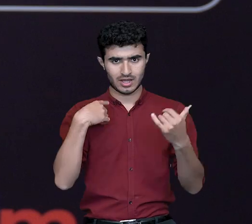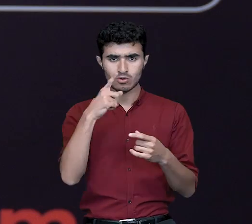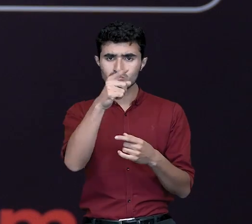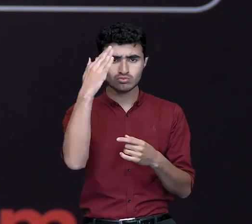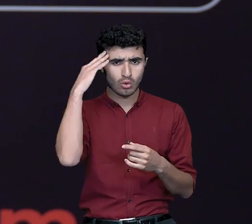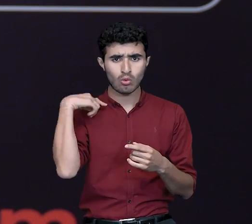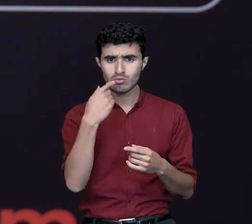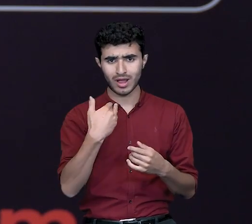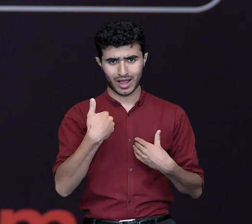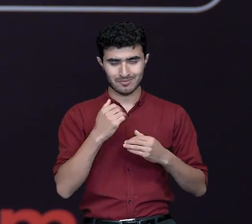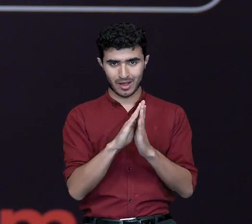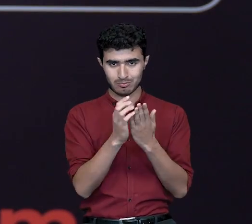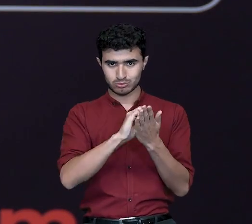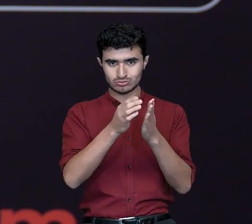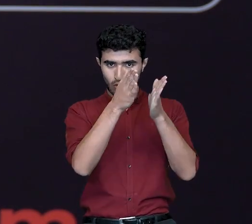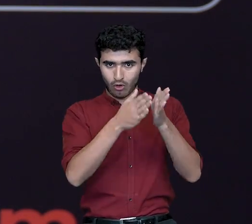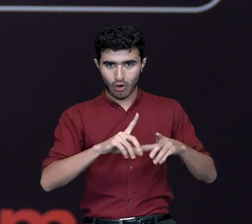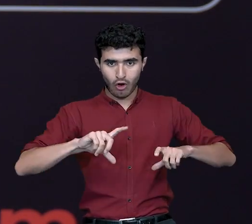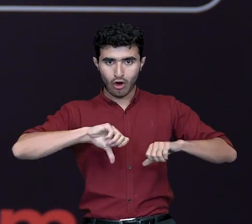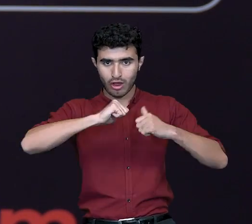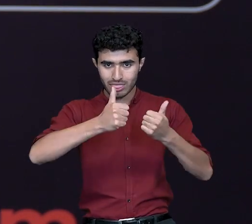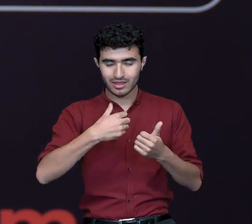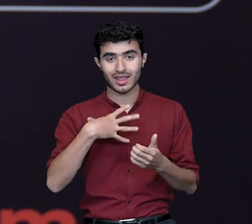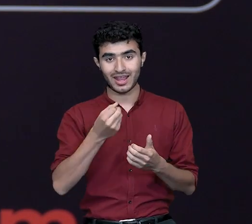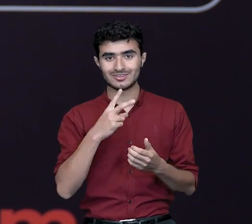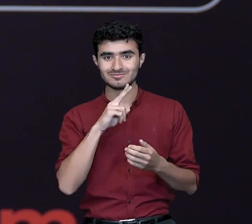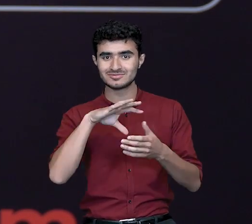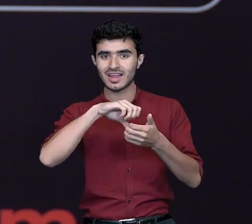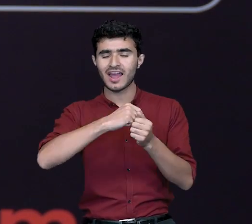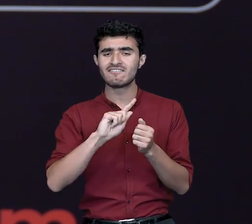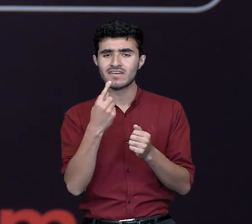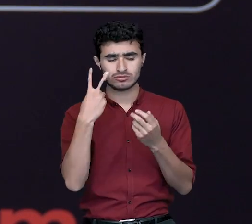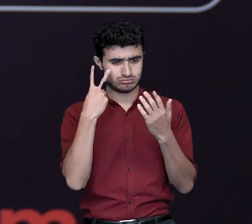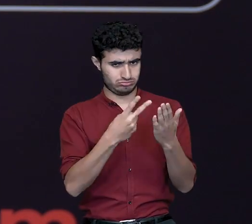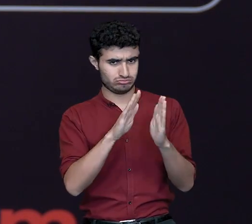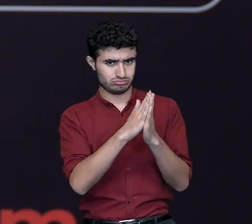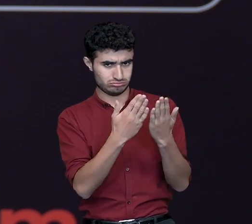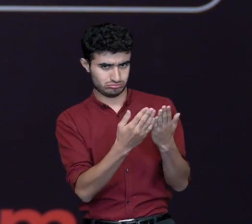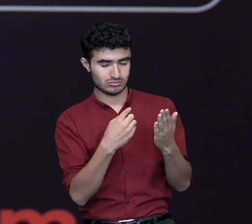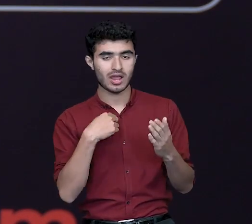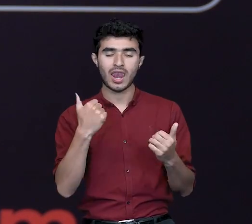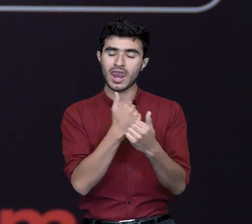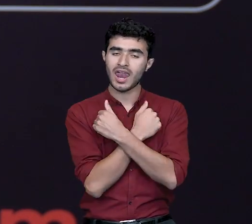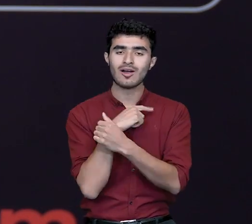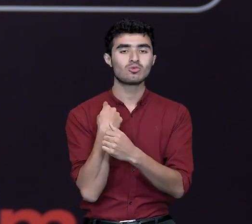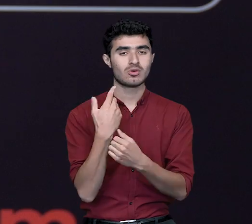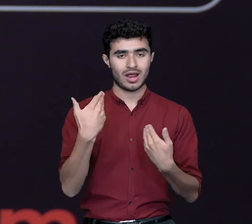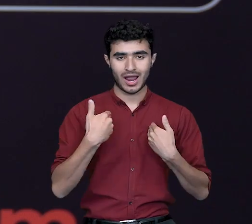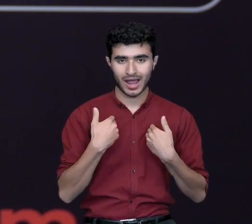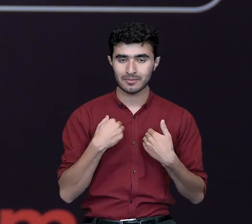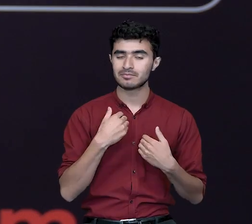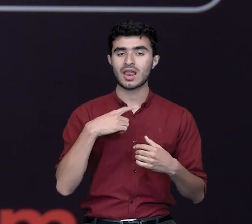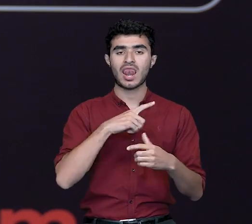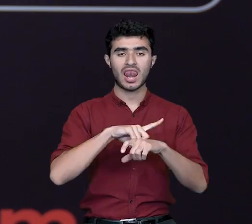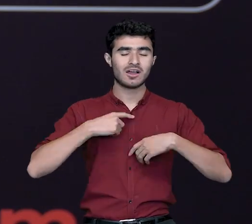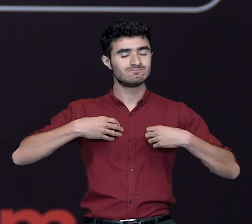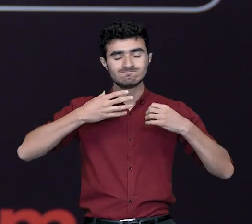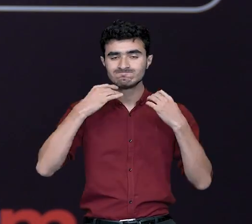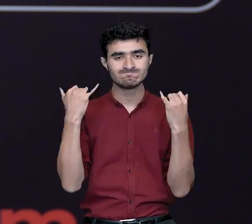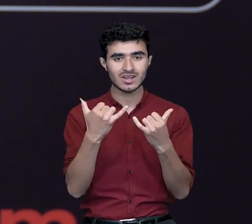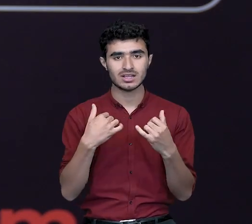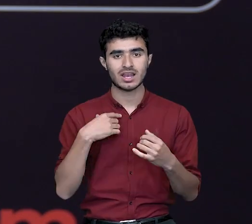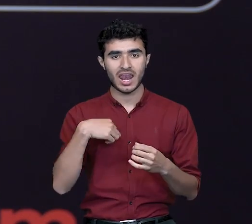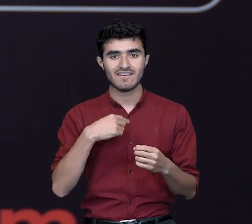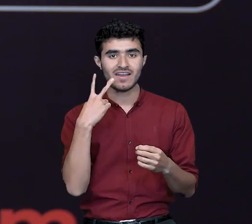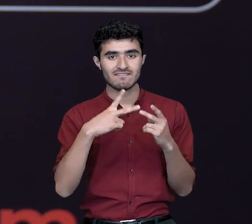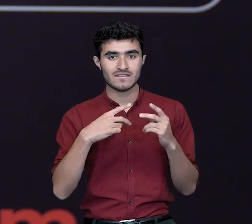know who I am. I'm the author of this book. So let's open now and get the first look. I love who I am. My life is full of glam. Now I'll